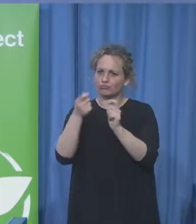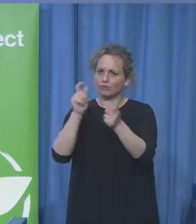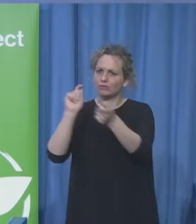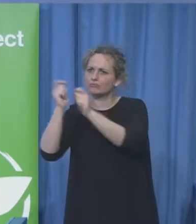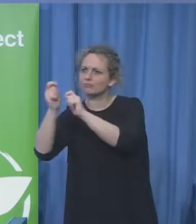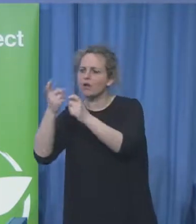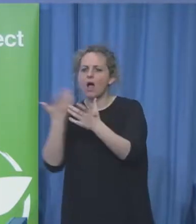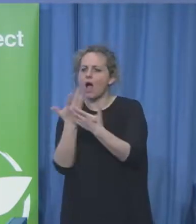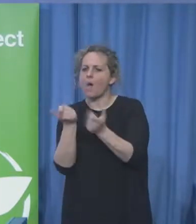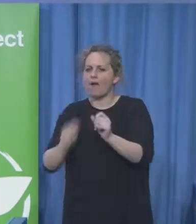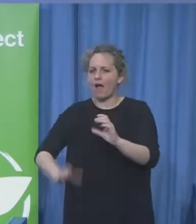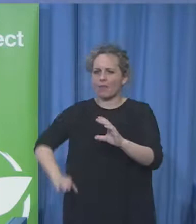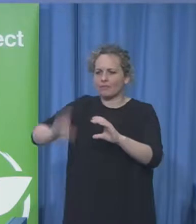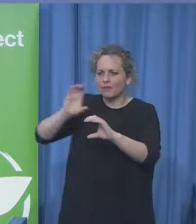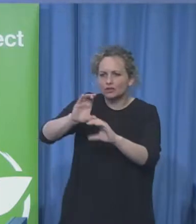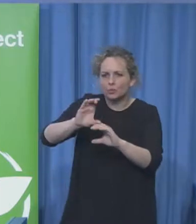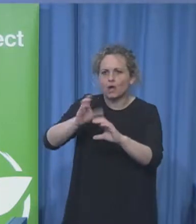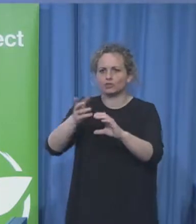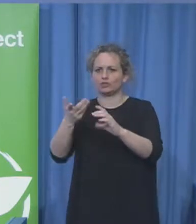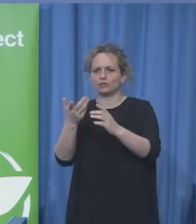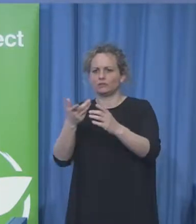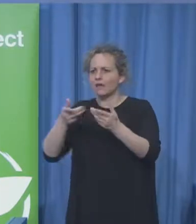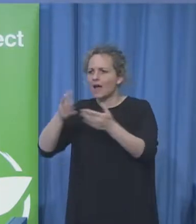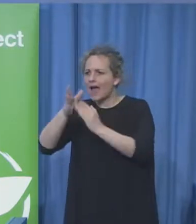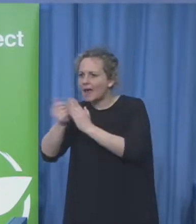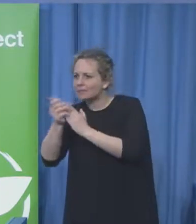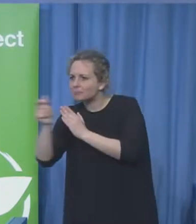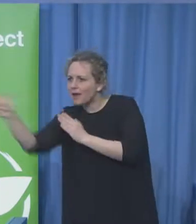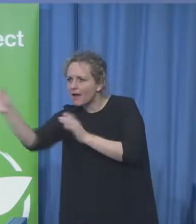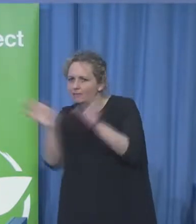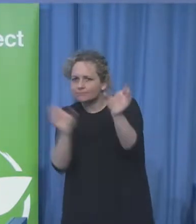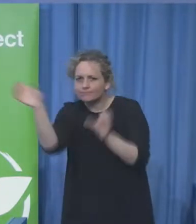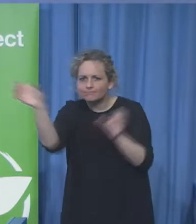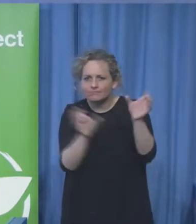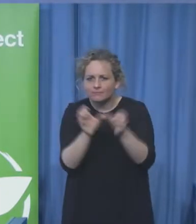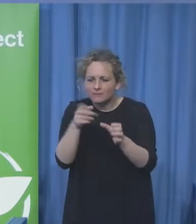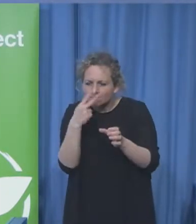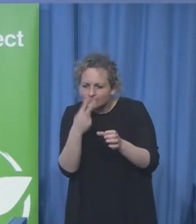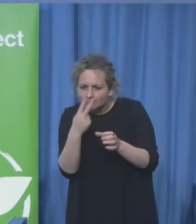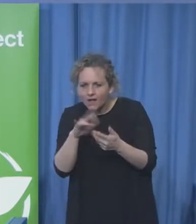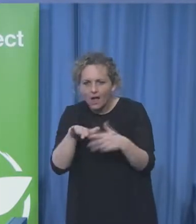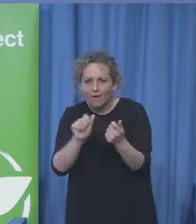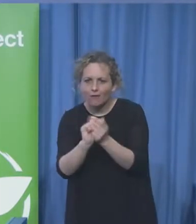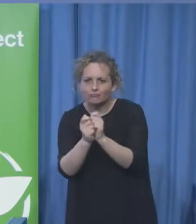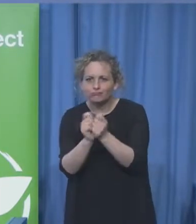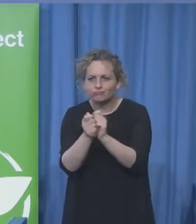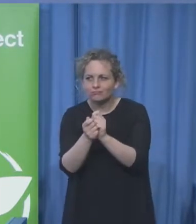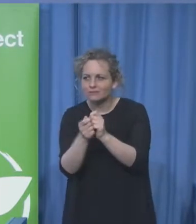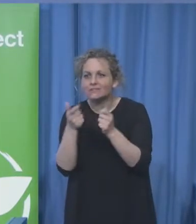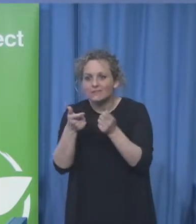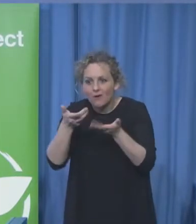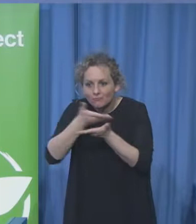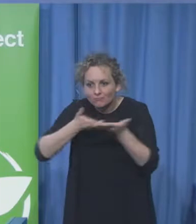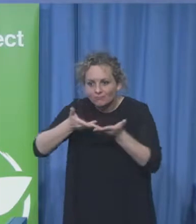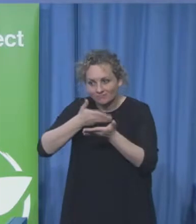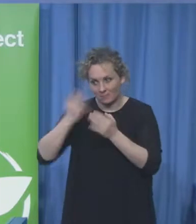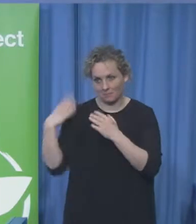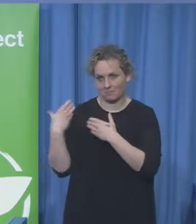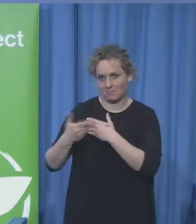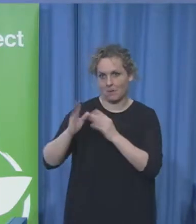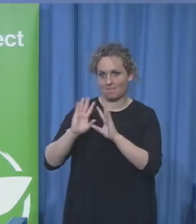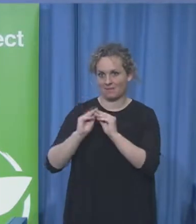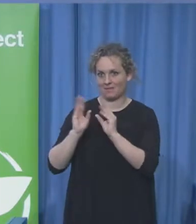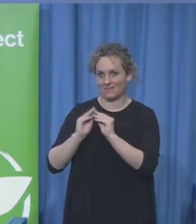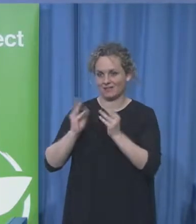be present during key aspects of the negotiation. And we were able to increase the references to people